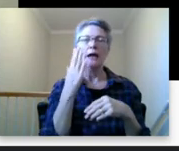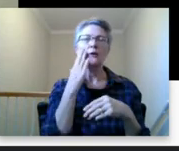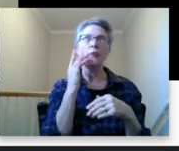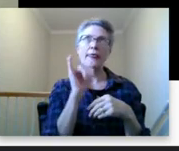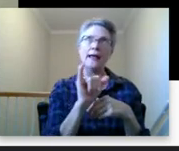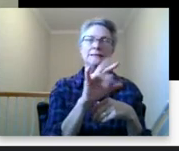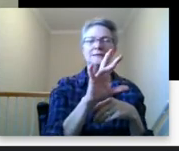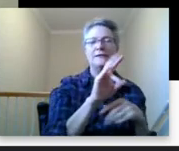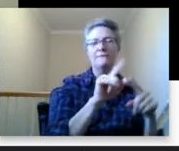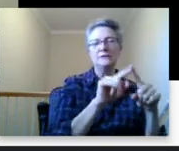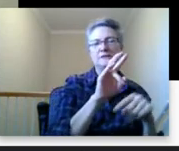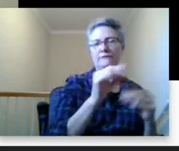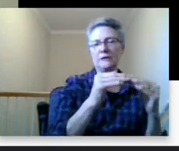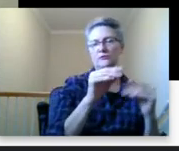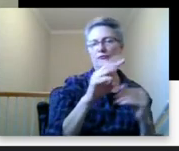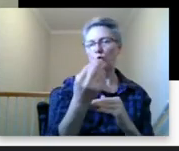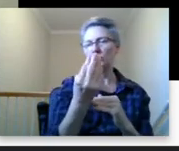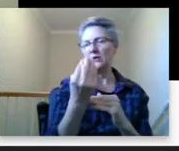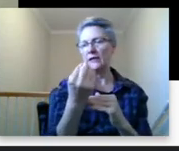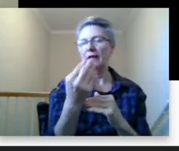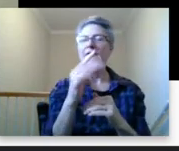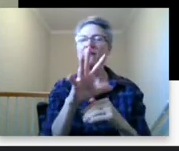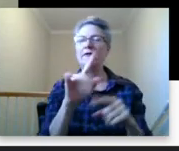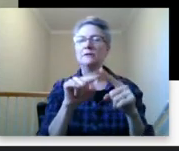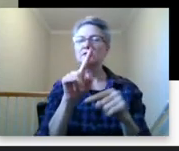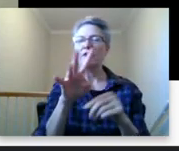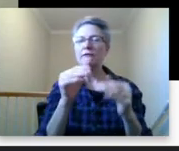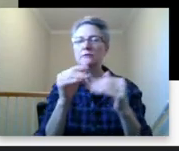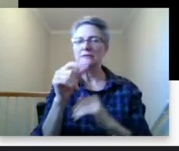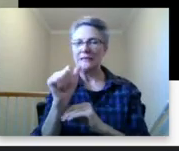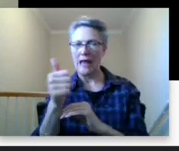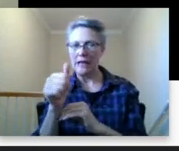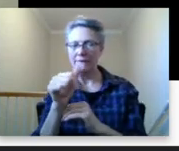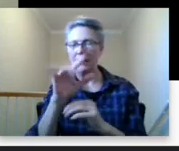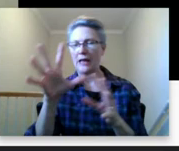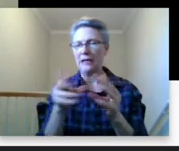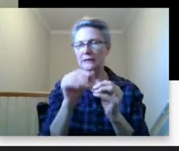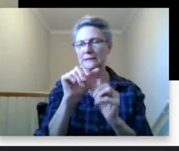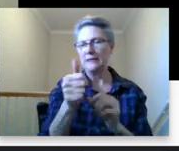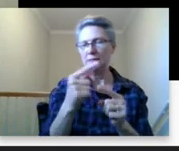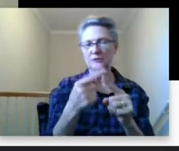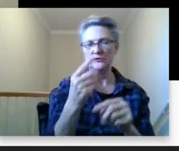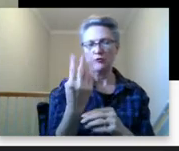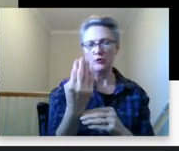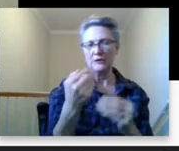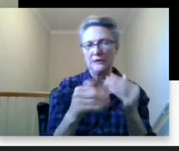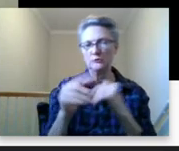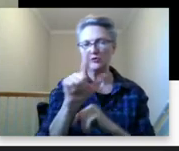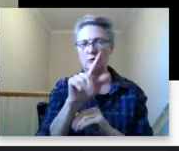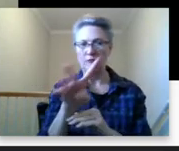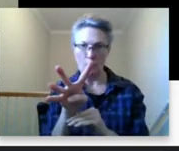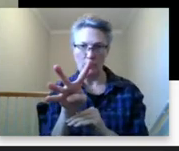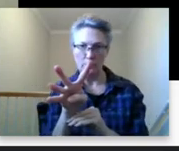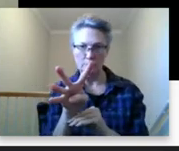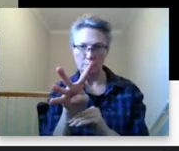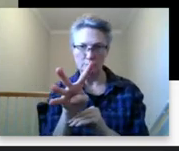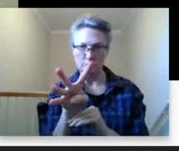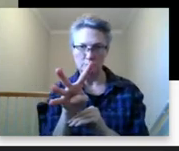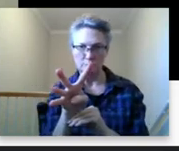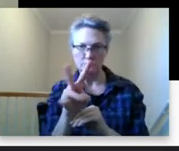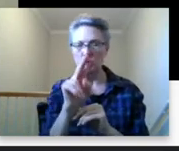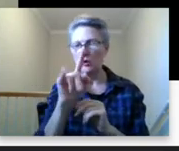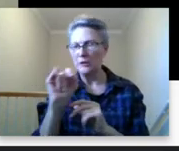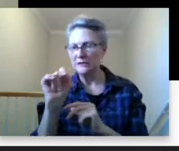7 is 14. 5 and 5 is 10. If I add 10 and 14, I would get 24. Don't forget my